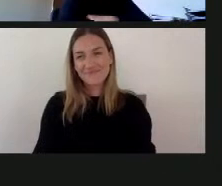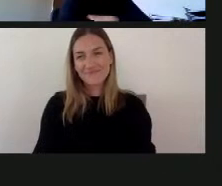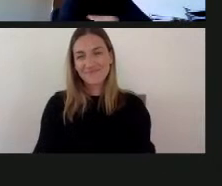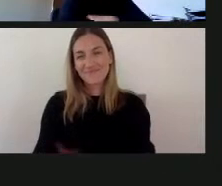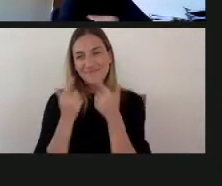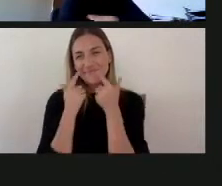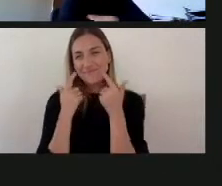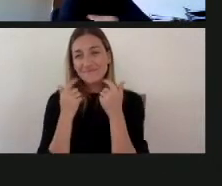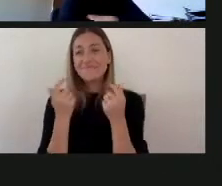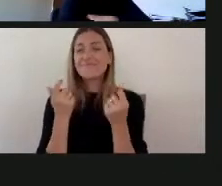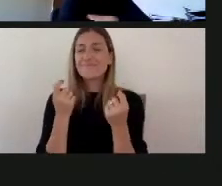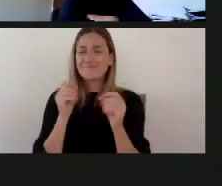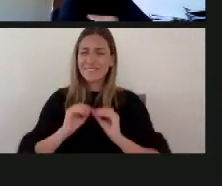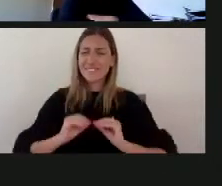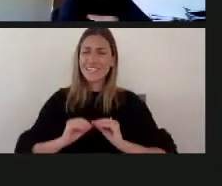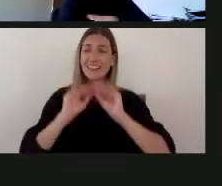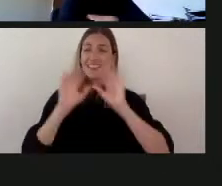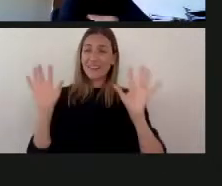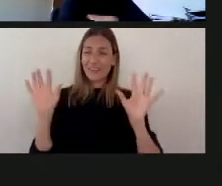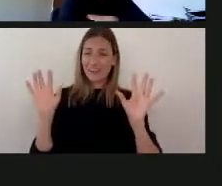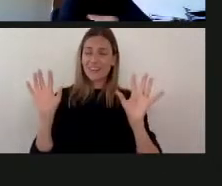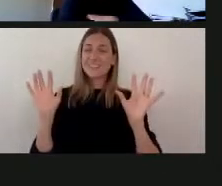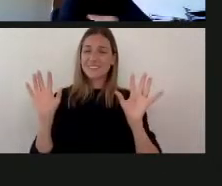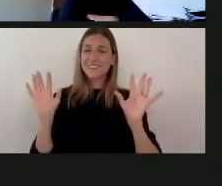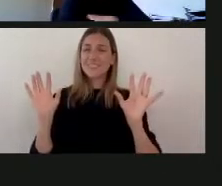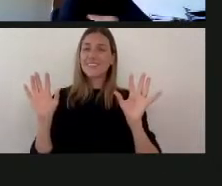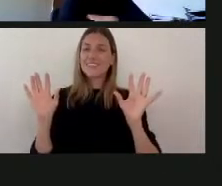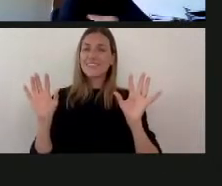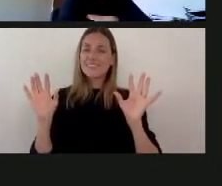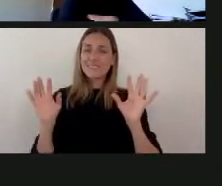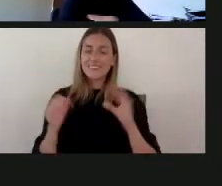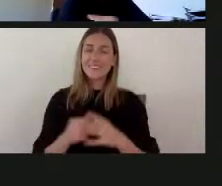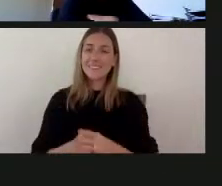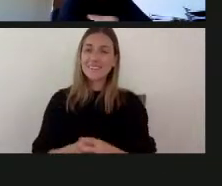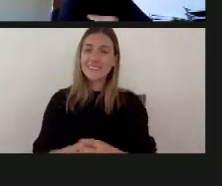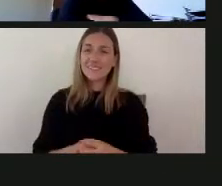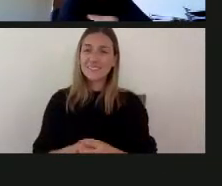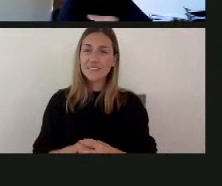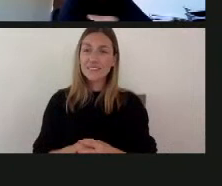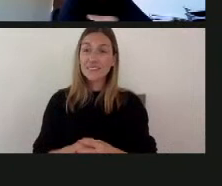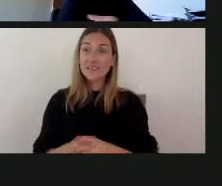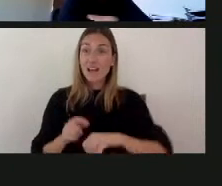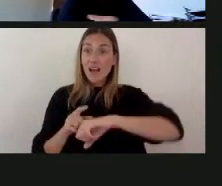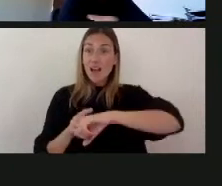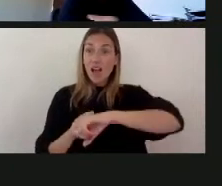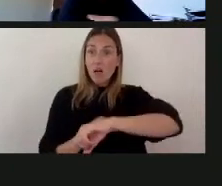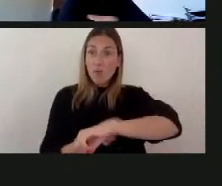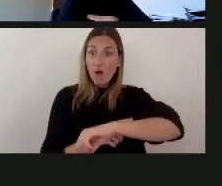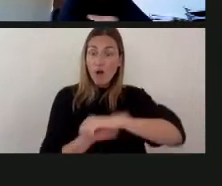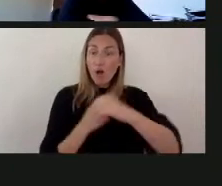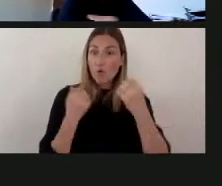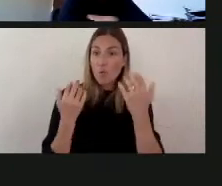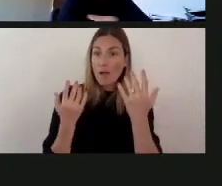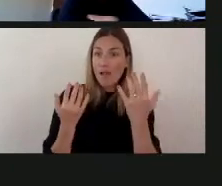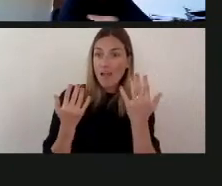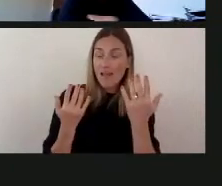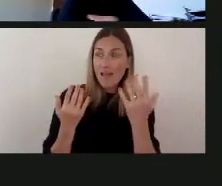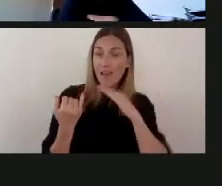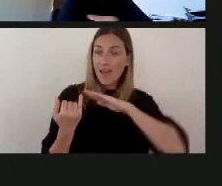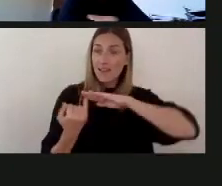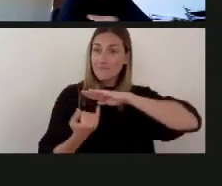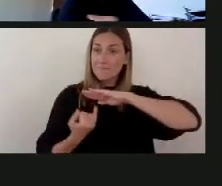It makes a lot of sense. I think the clarification about how long you vaccinate or how long you quarantine